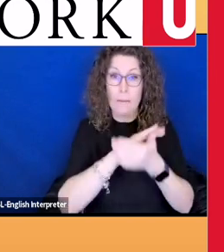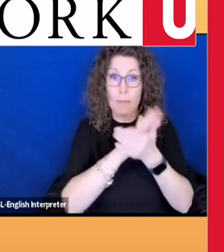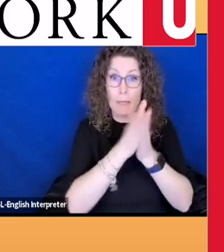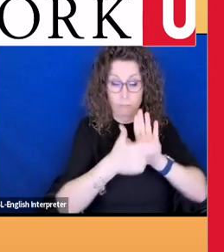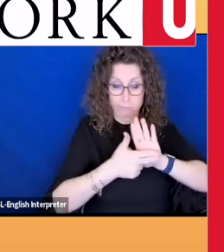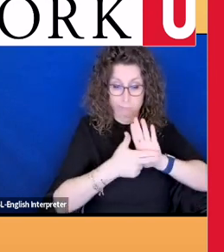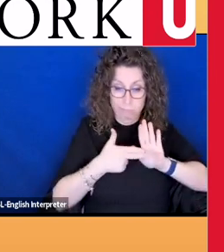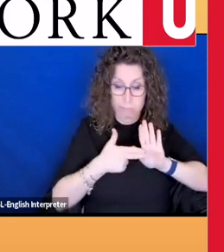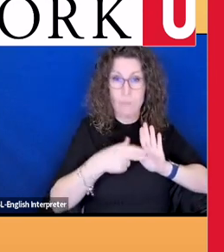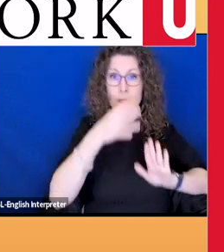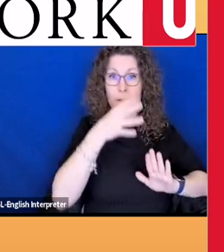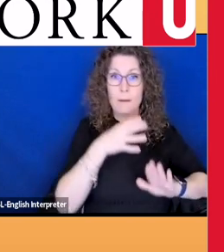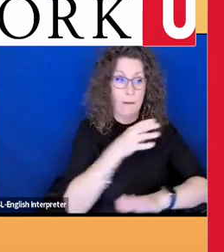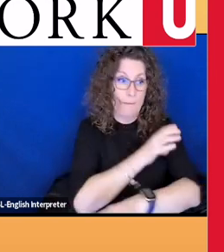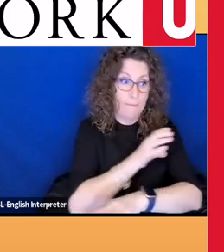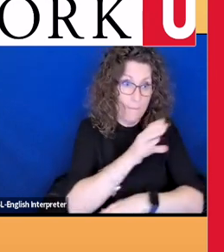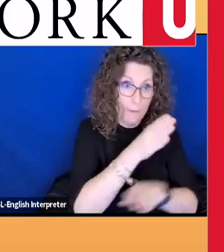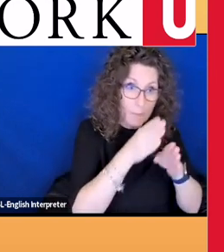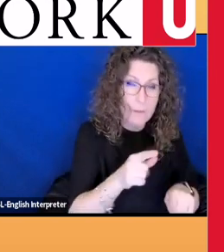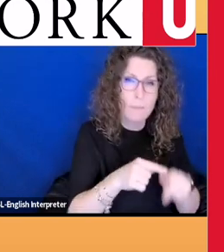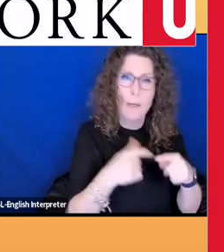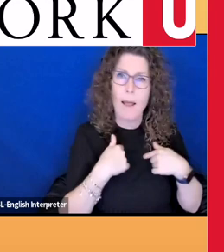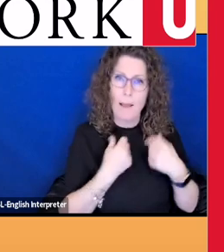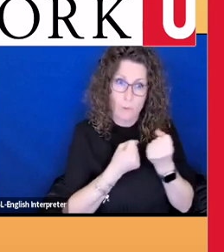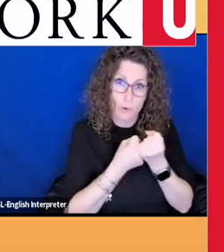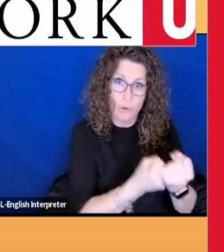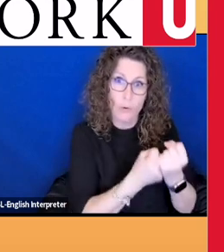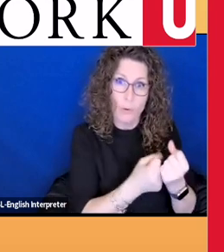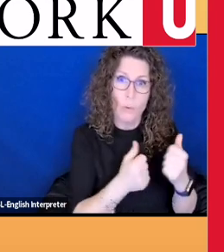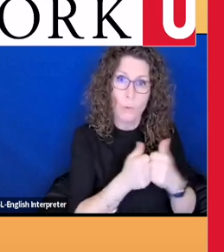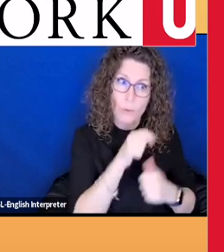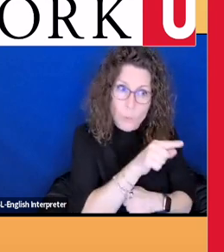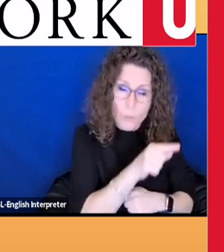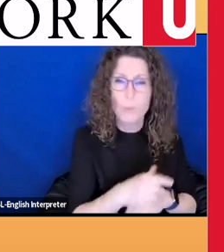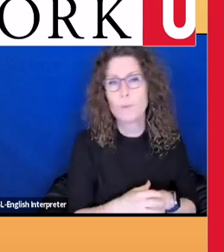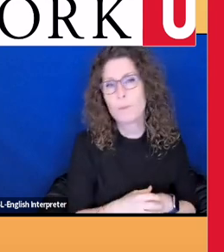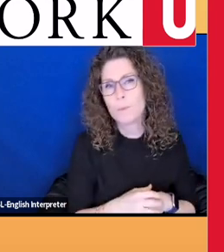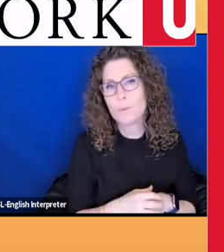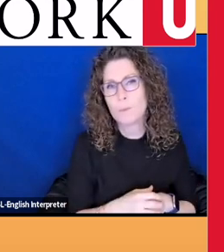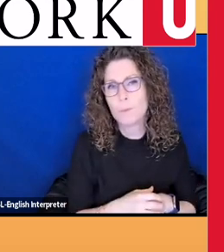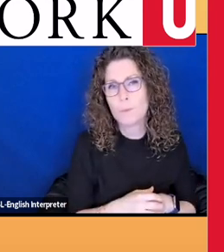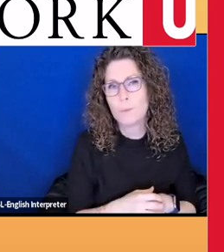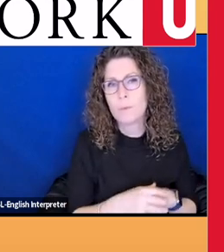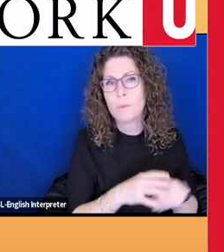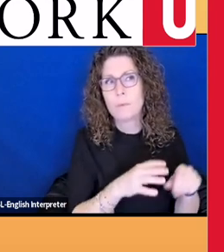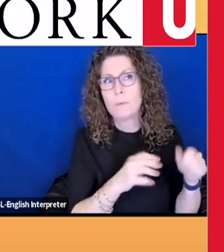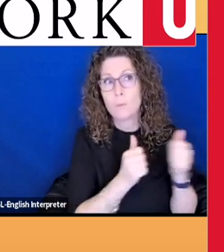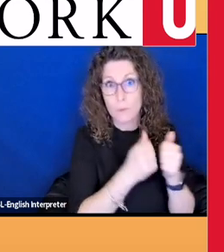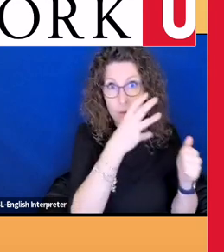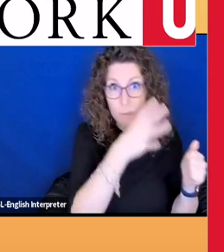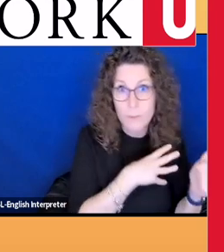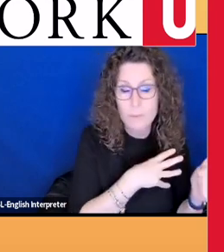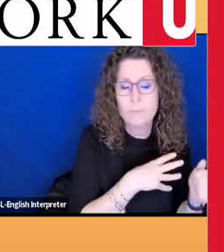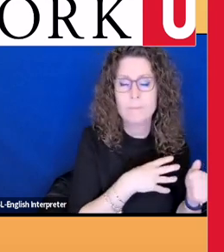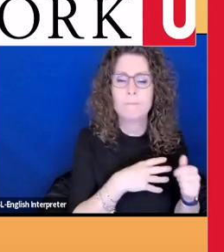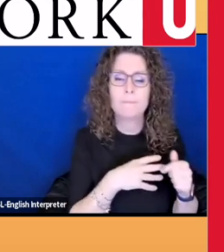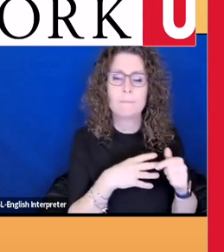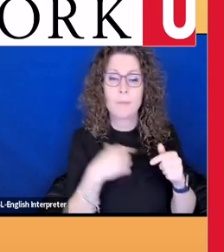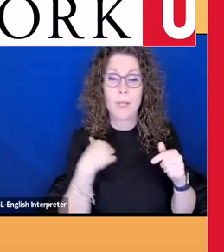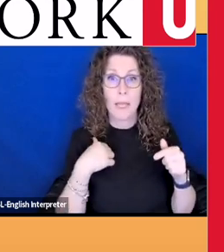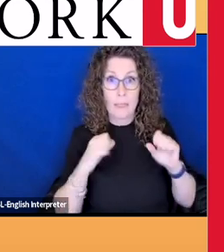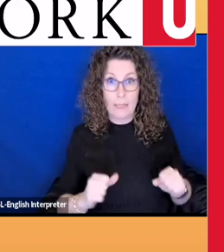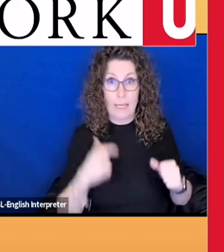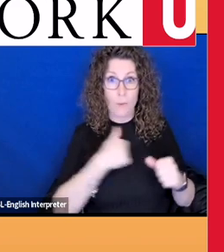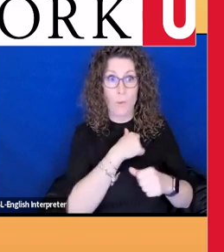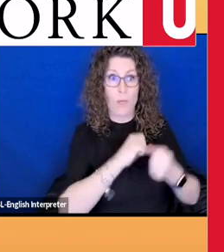but whether I can be solidarious with you. Or more to the point I want to make today, can we solidarize ourselves with each other?